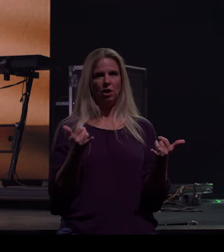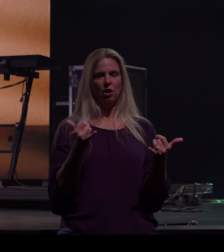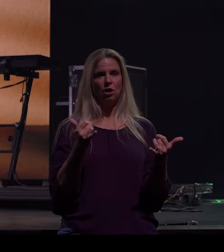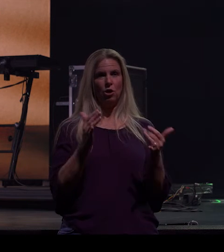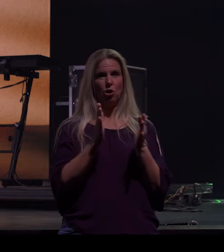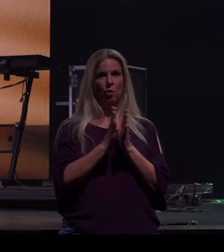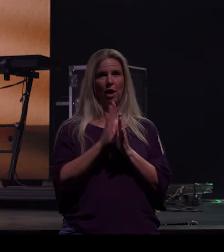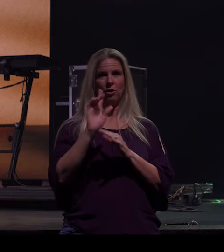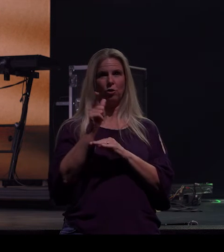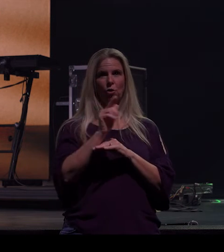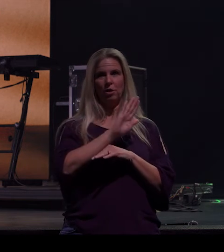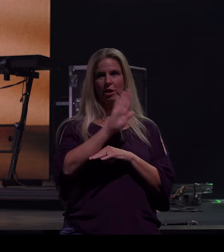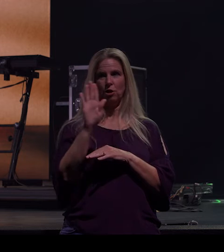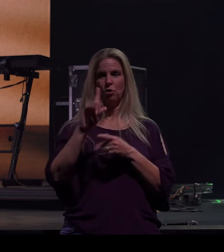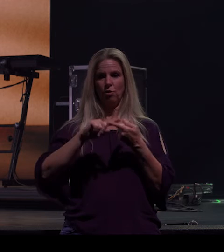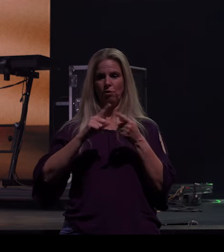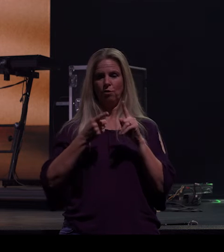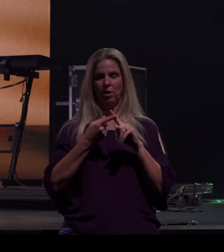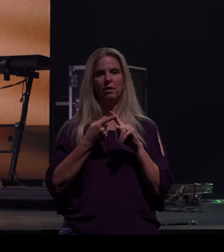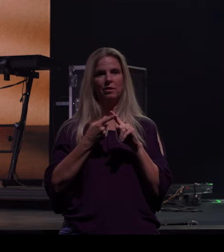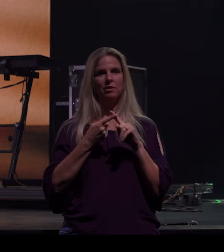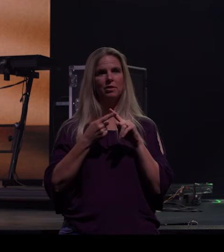peers advice.